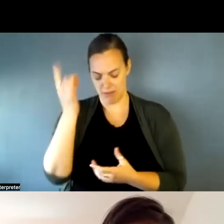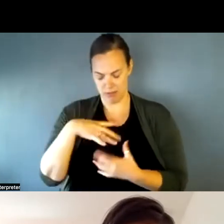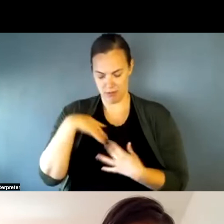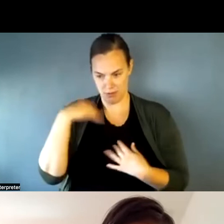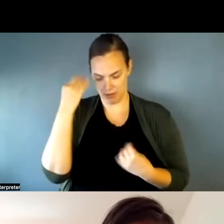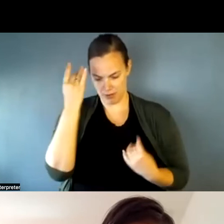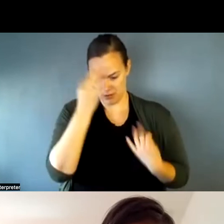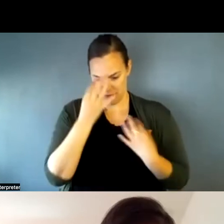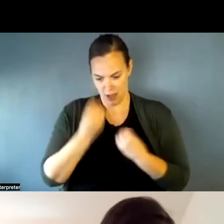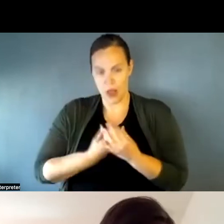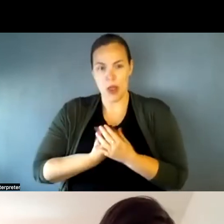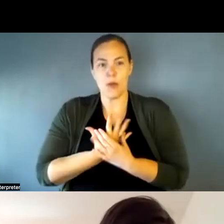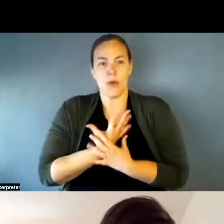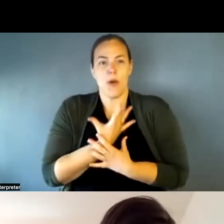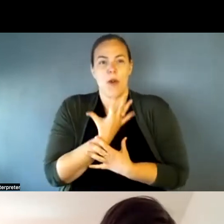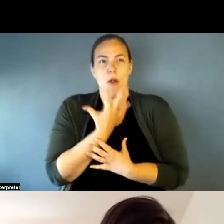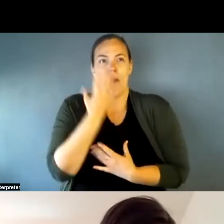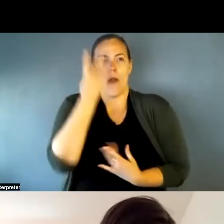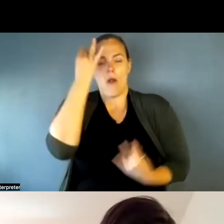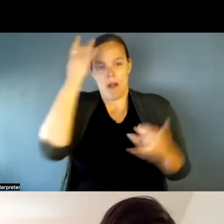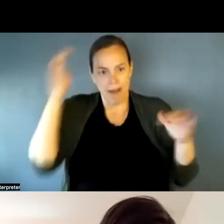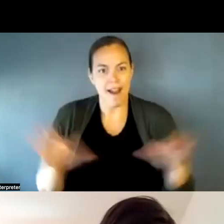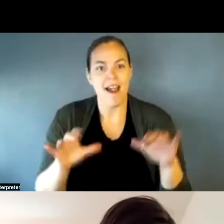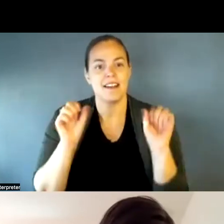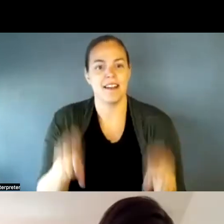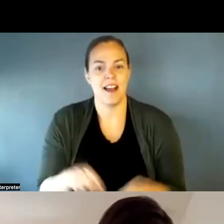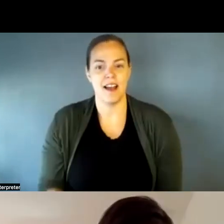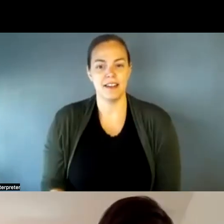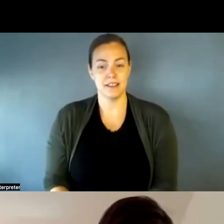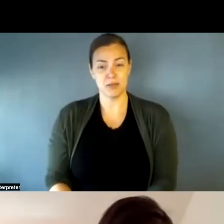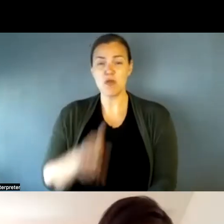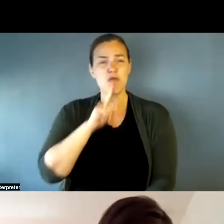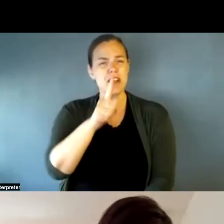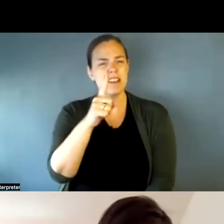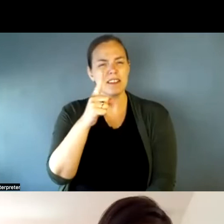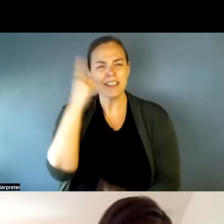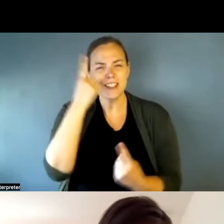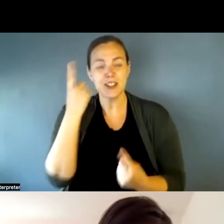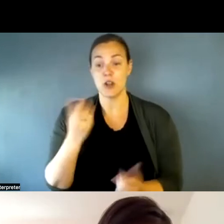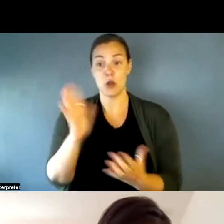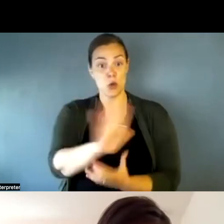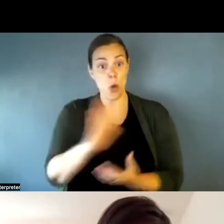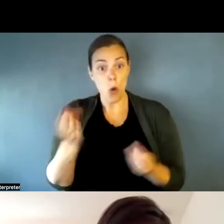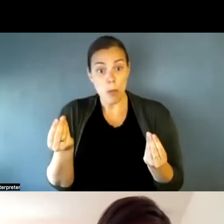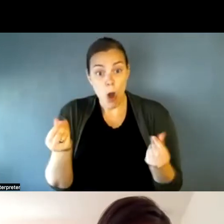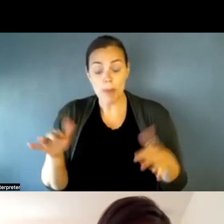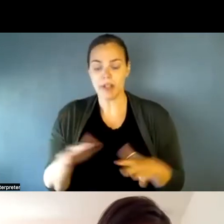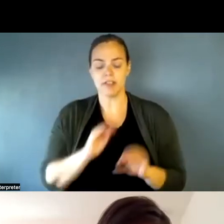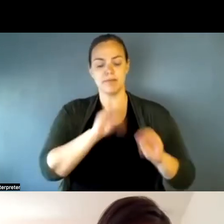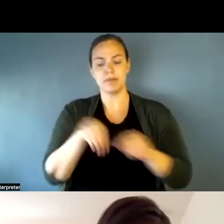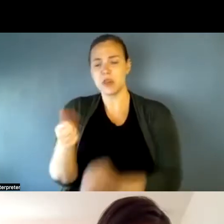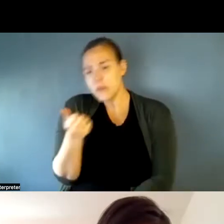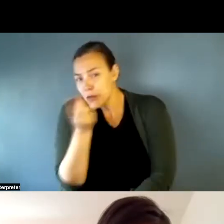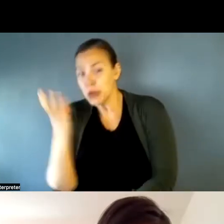if you think about it, if everyone planted a few trees on their properties, what that will